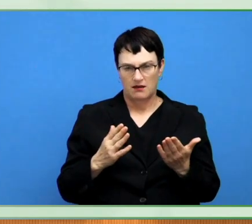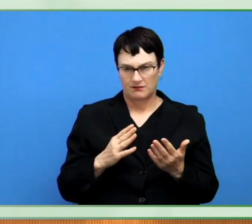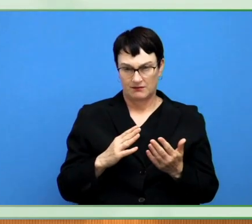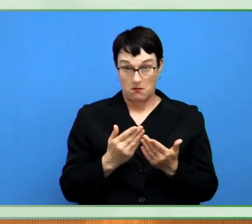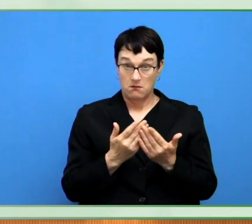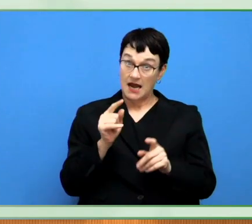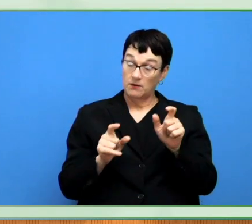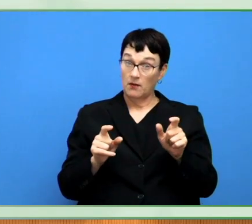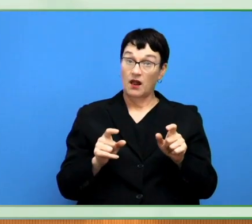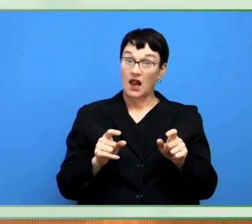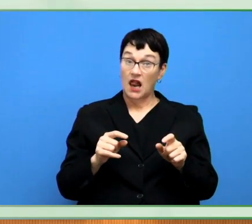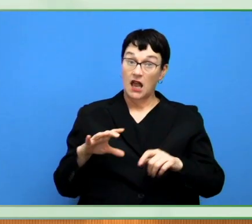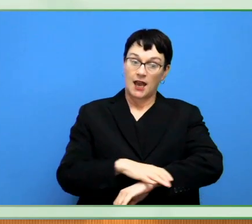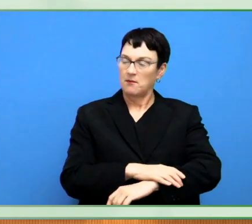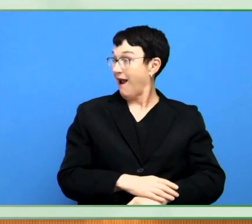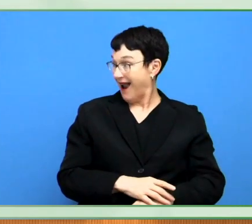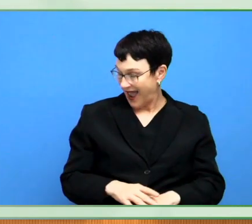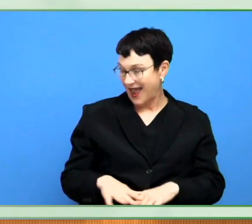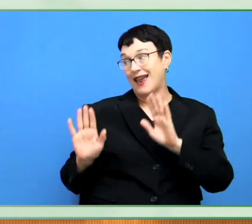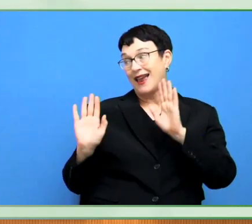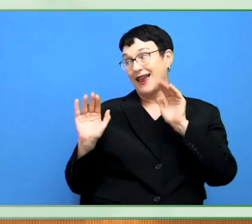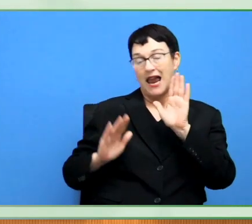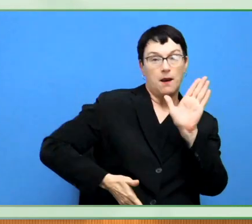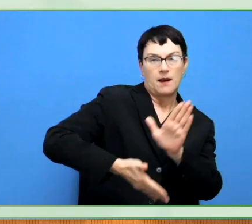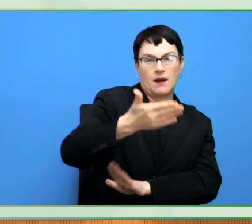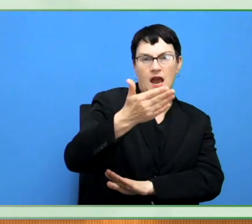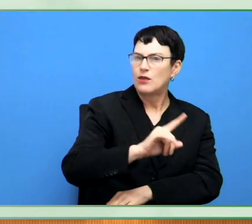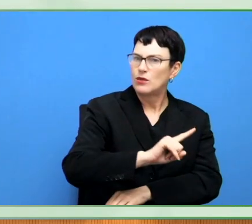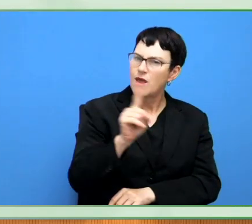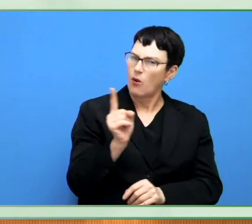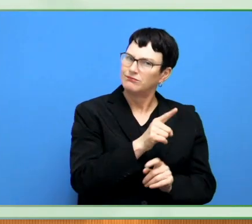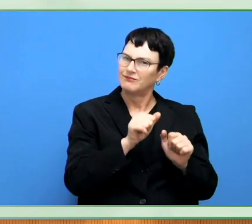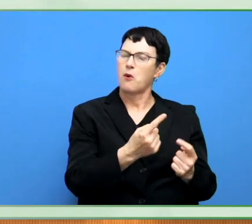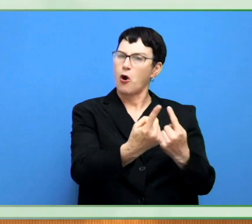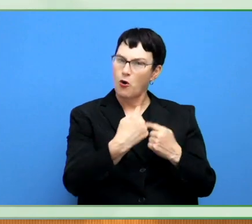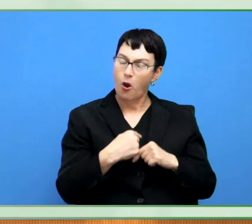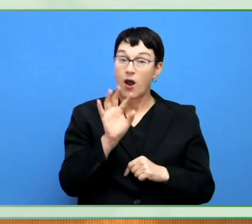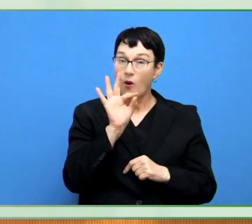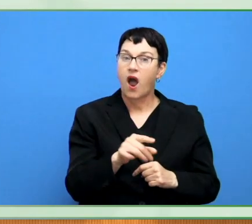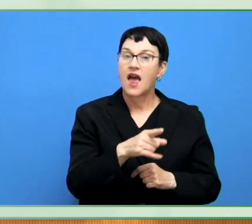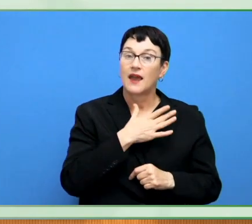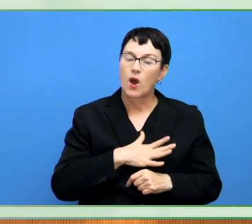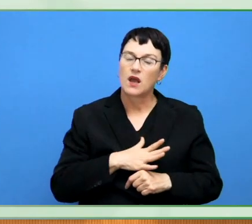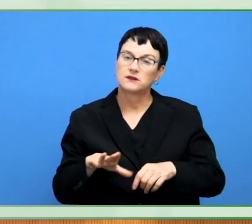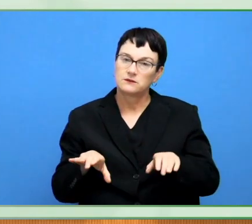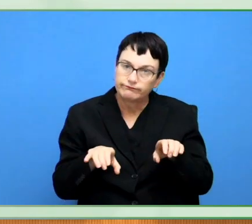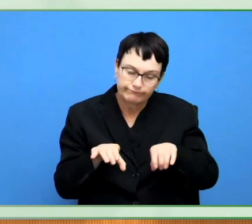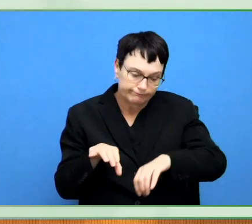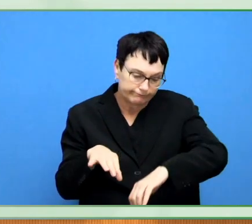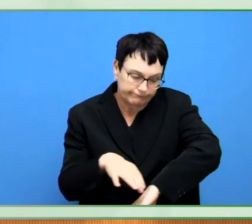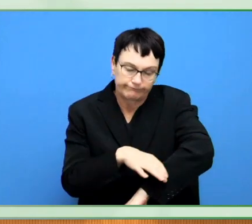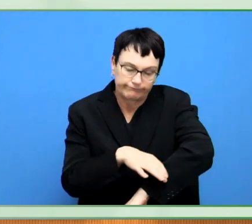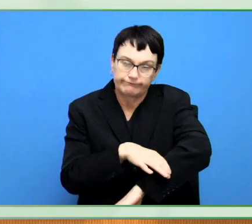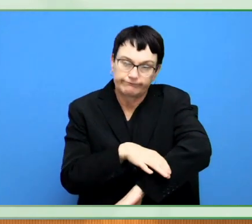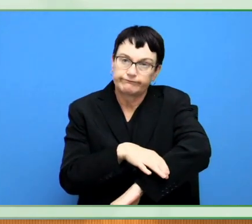of a community because we do the maintenance, we do the setup of the EMG sensors and so. Please, if you would like to talk more about what